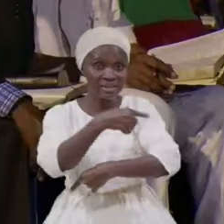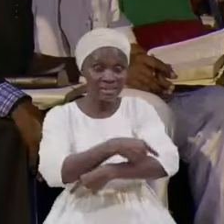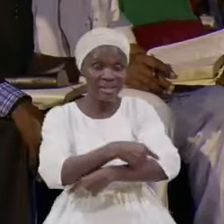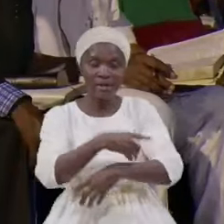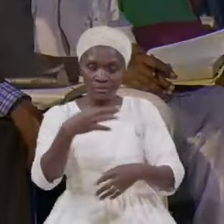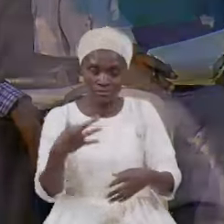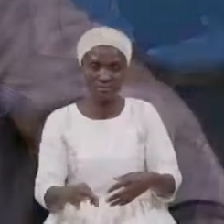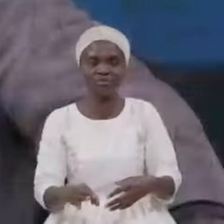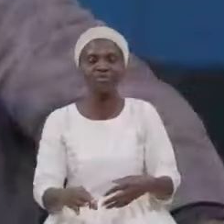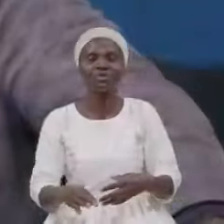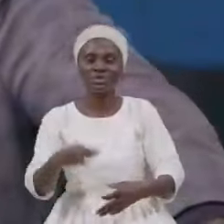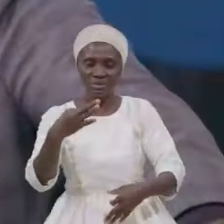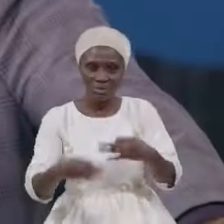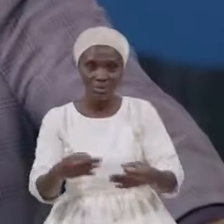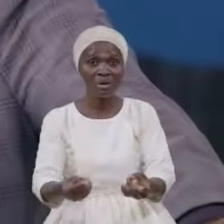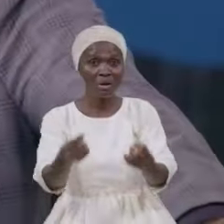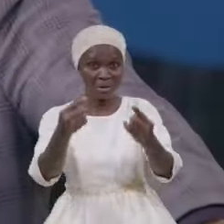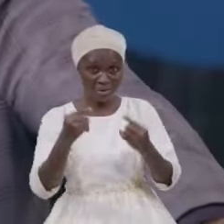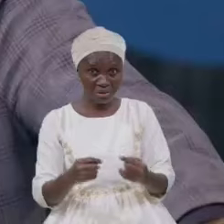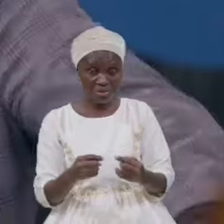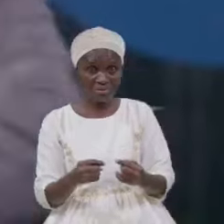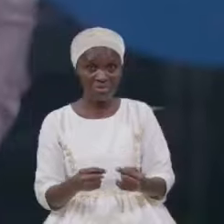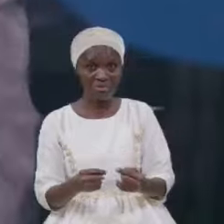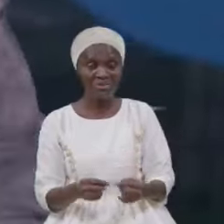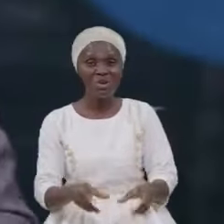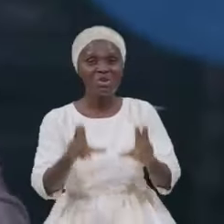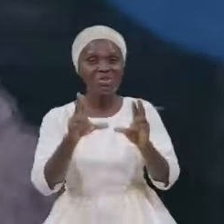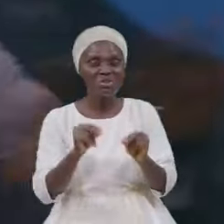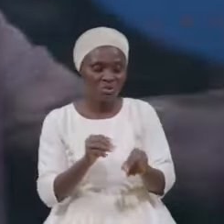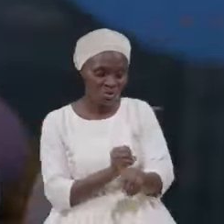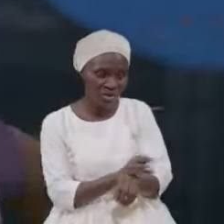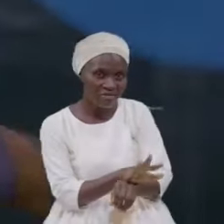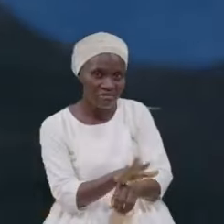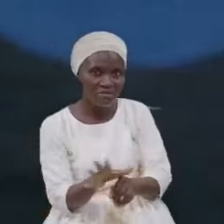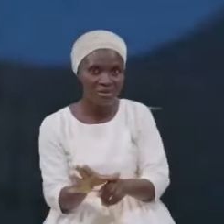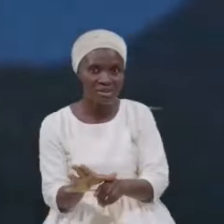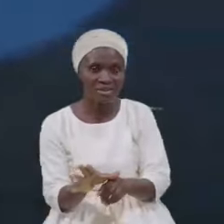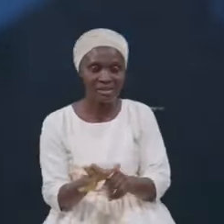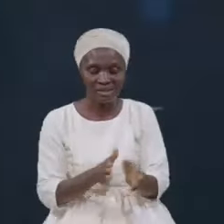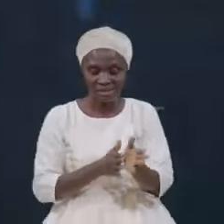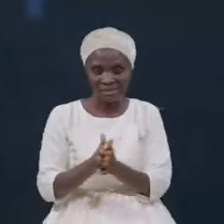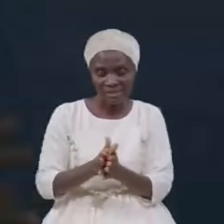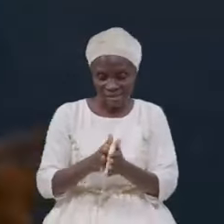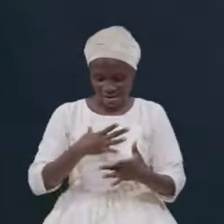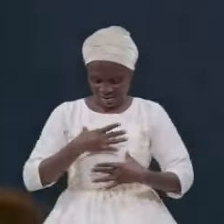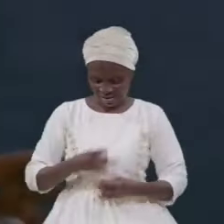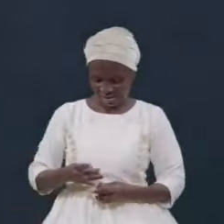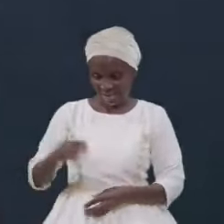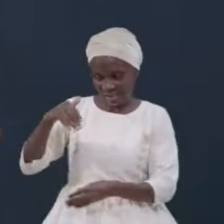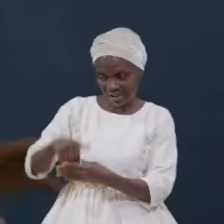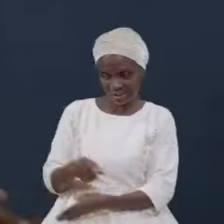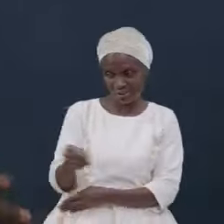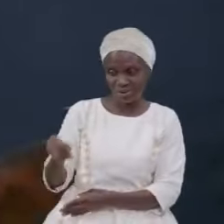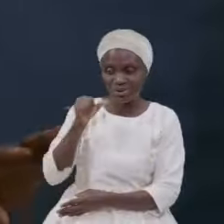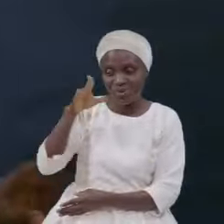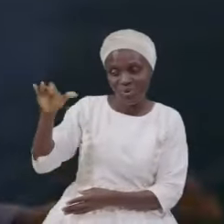no interest in those women anymore. No interest in those men anymore. All those good